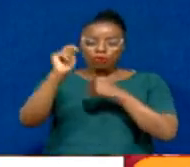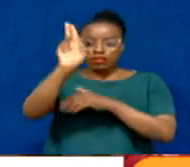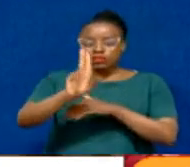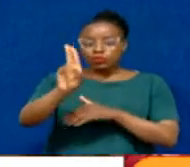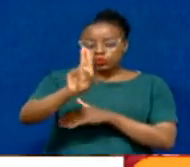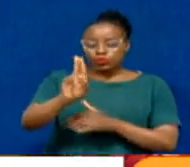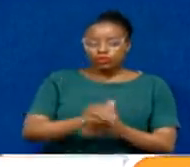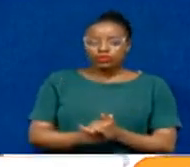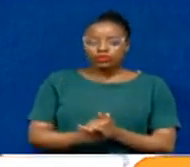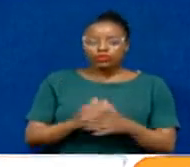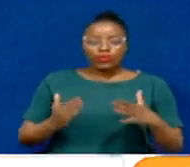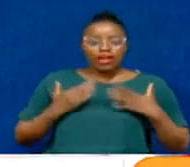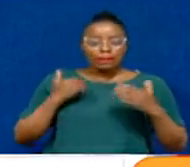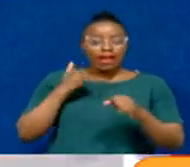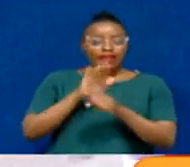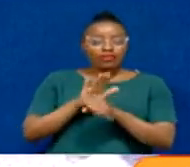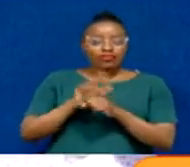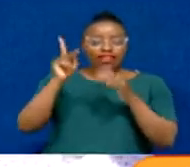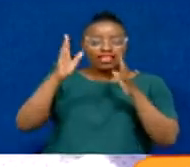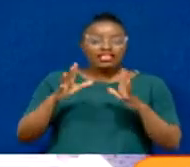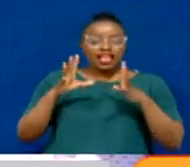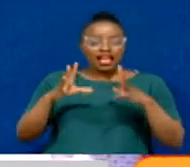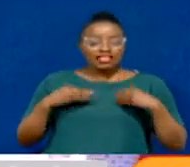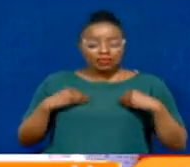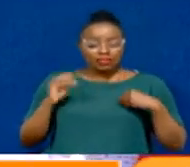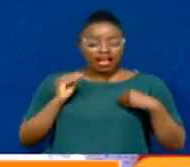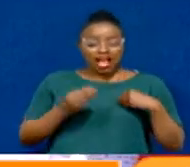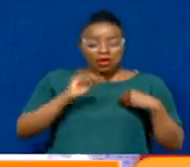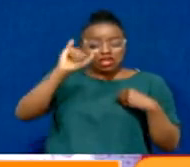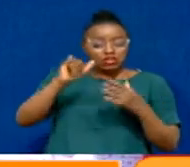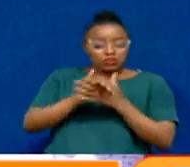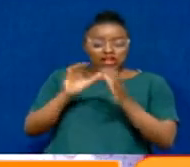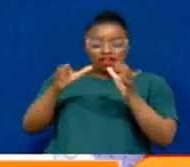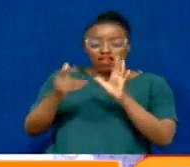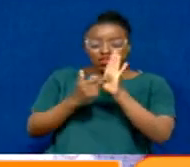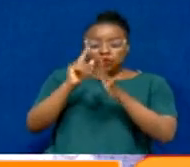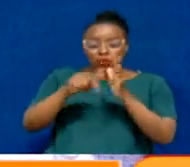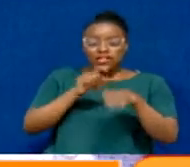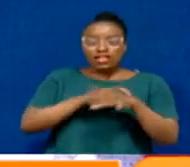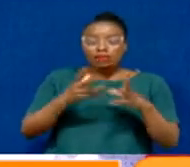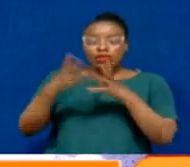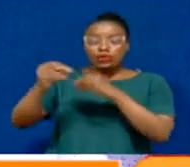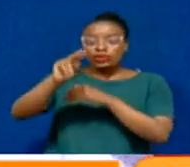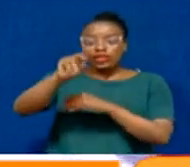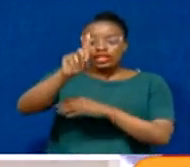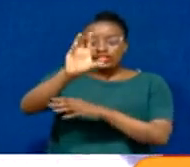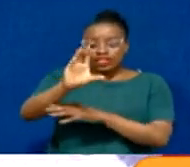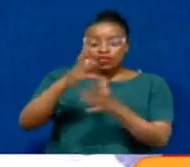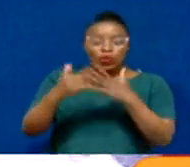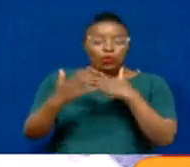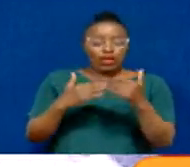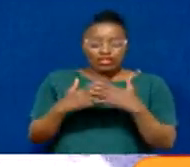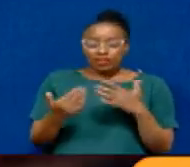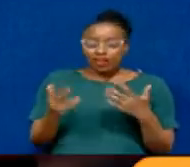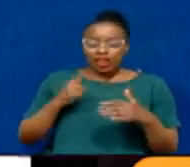Uhuru Kenyatta. Kuna furaha tele sana, wananchi wanakubali chama yetu ya Jubilee. Ni kuoneshana hata tukienda kwa NDC, yale